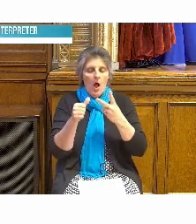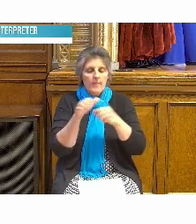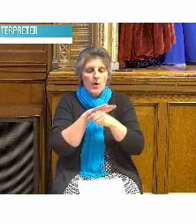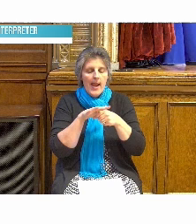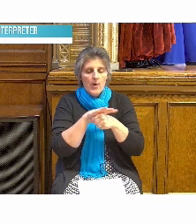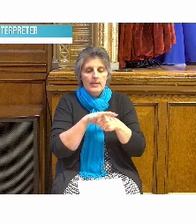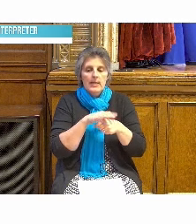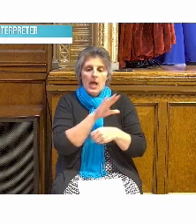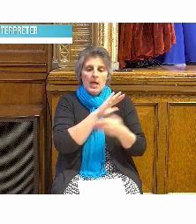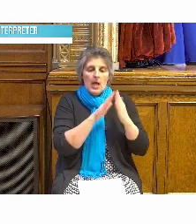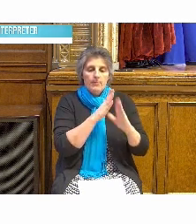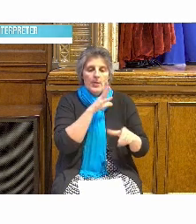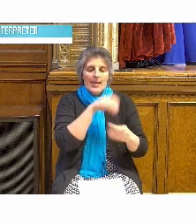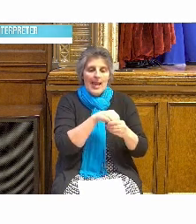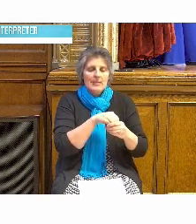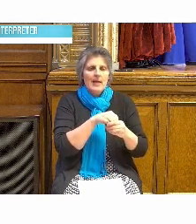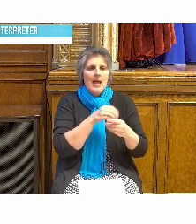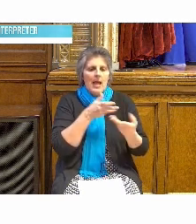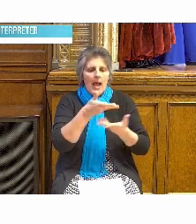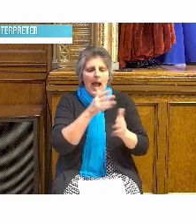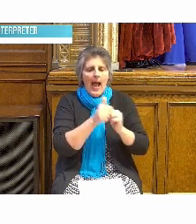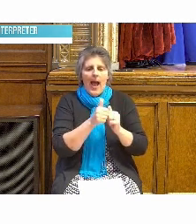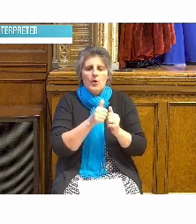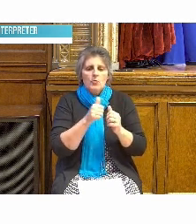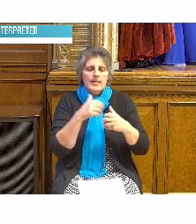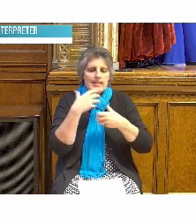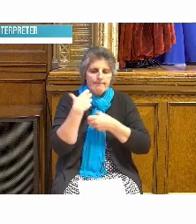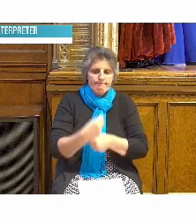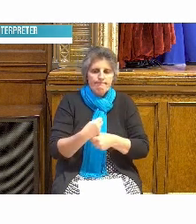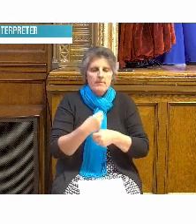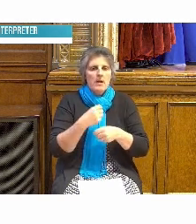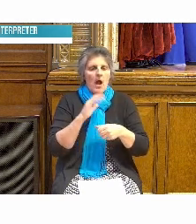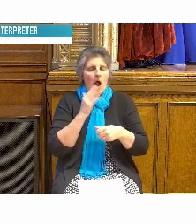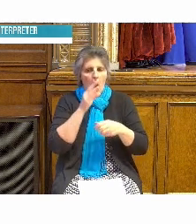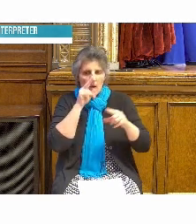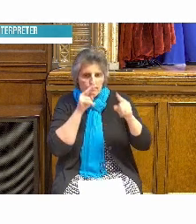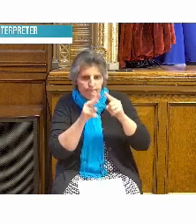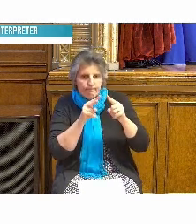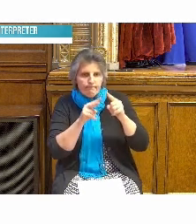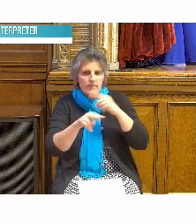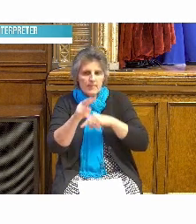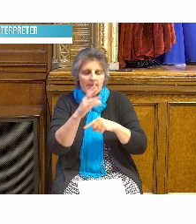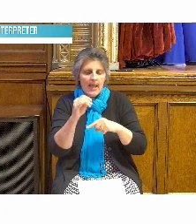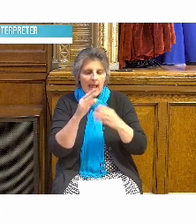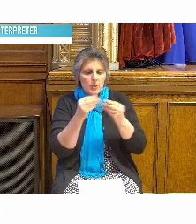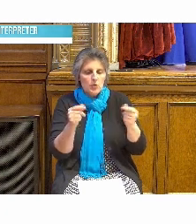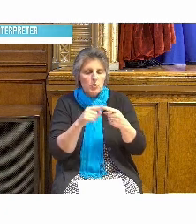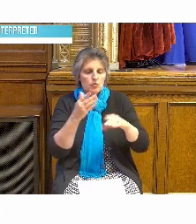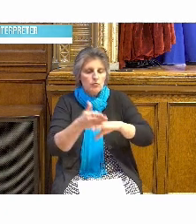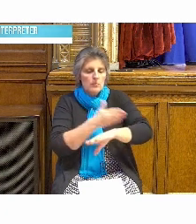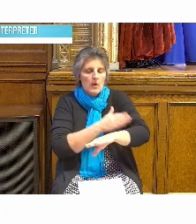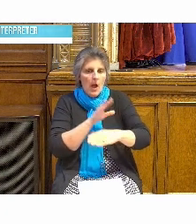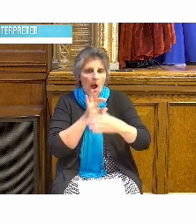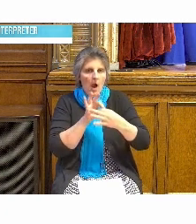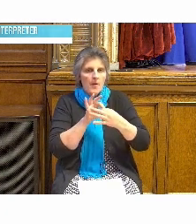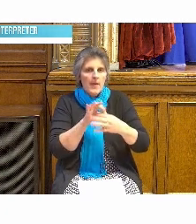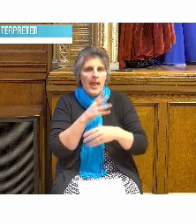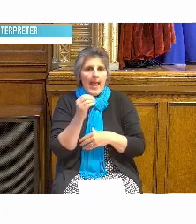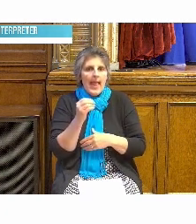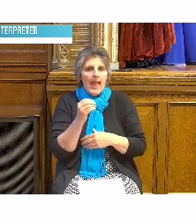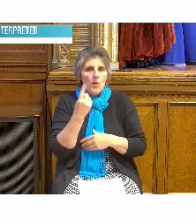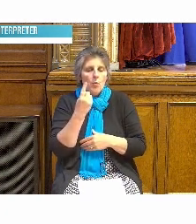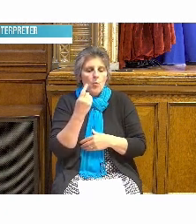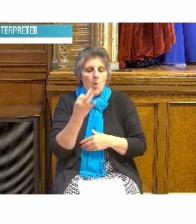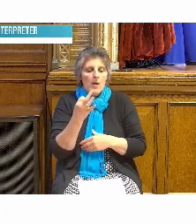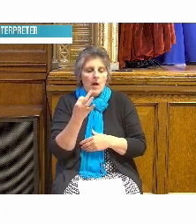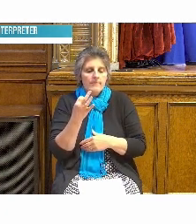areas, community engagement. How do we deepen our understanding of community perspectives and solutions to strengthen our report? And one of